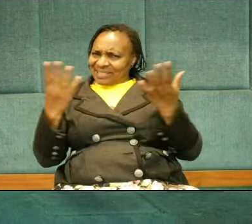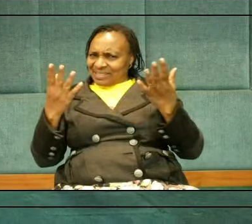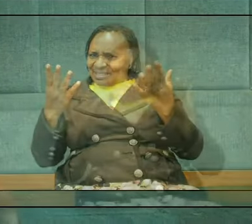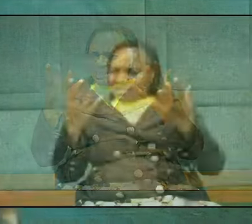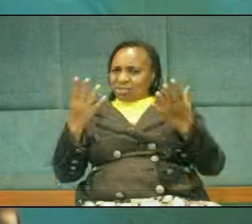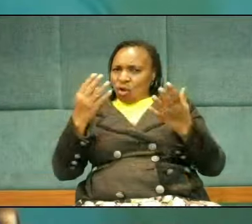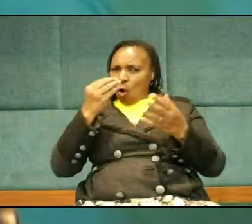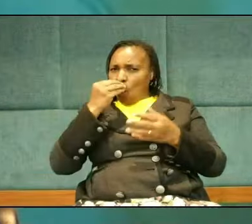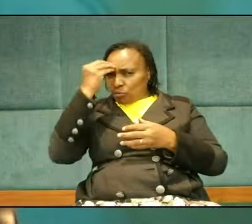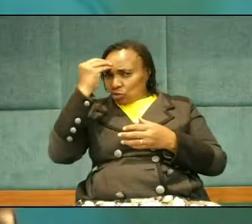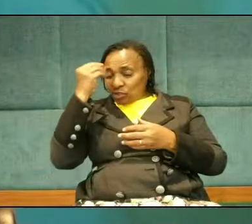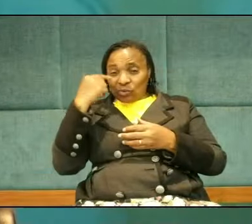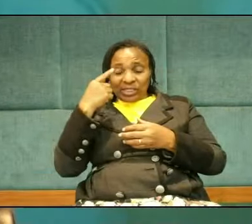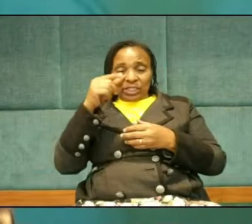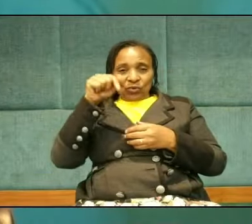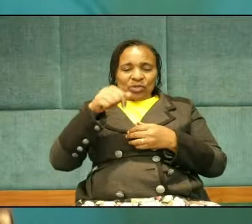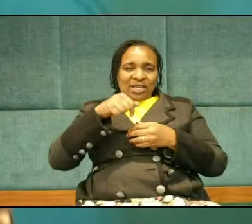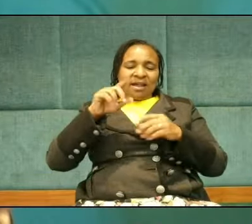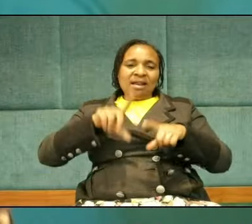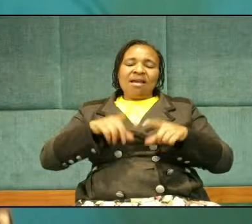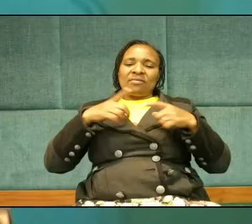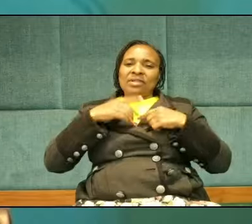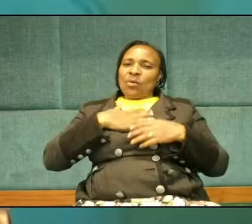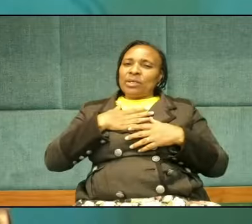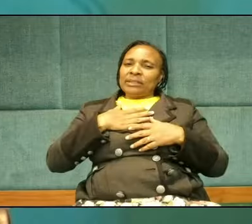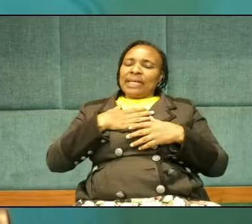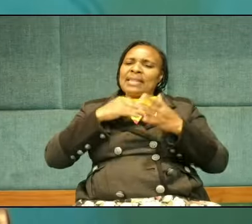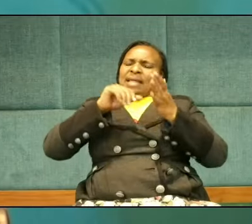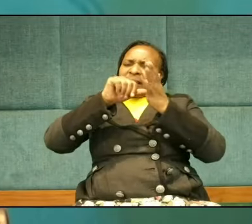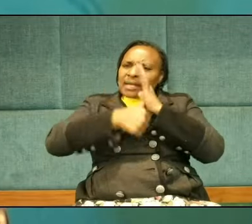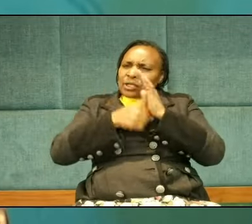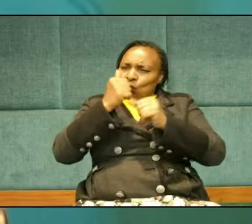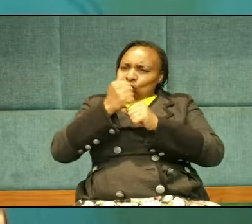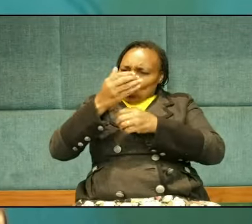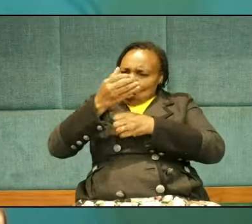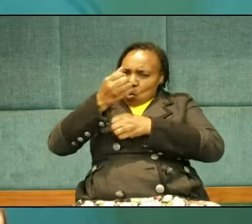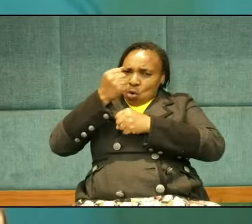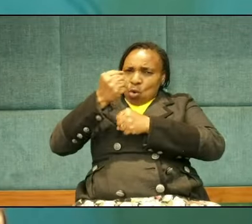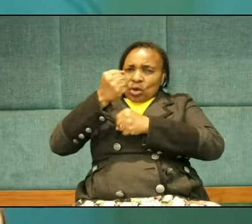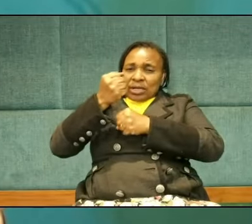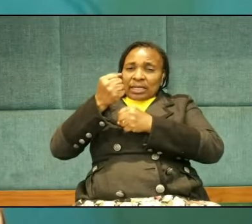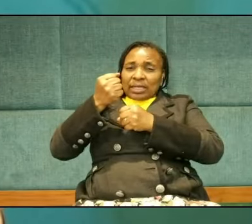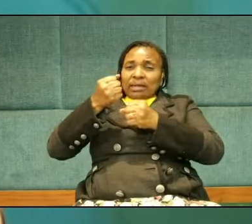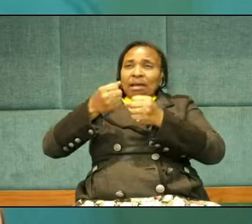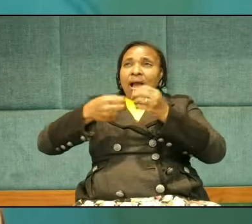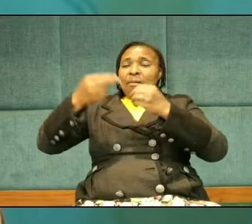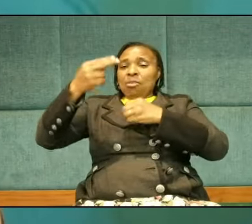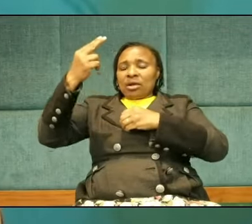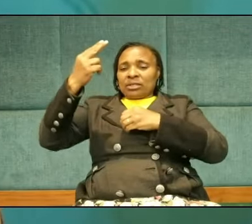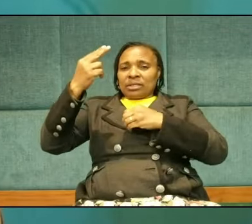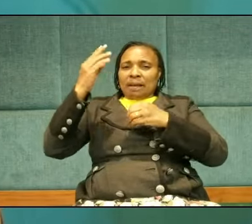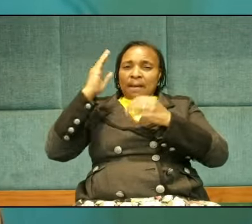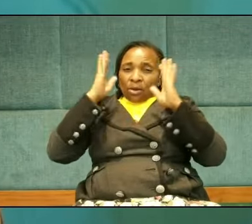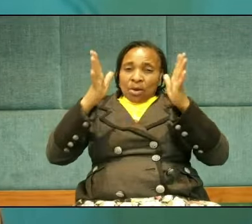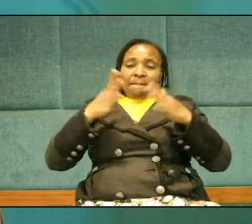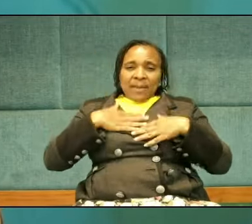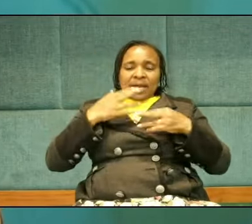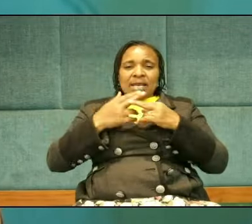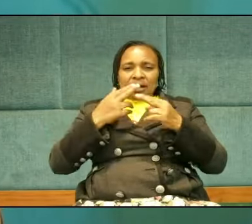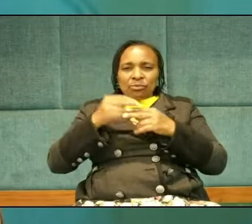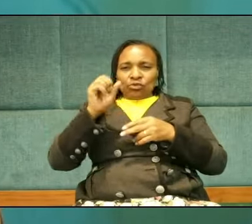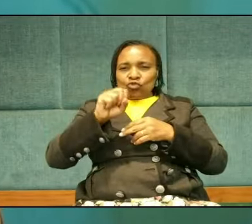that we can see today in our lives. The identity that we hold outwardly. So hello, my name is Sabira.